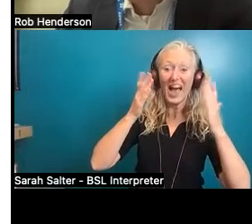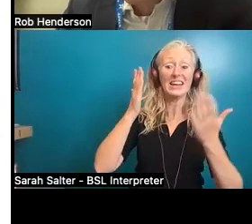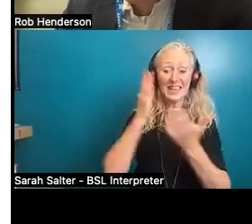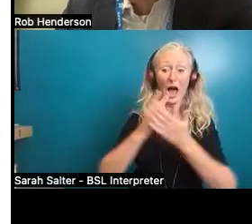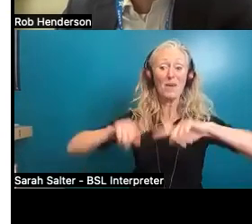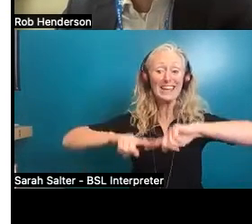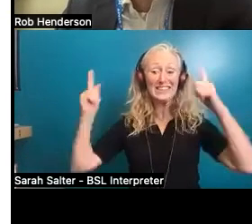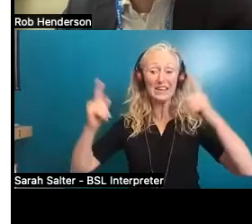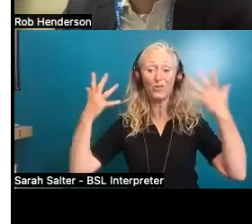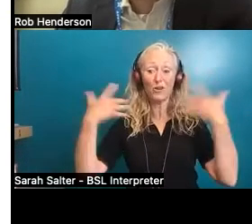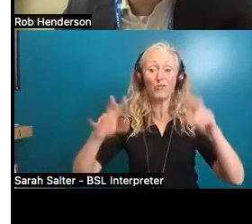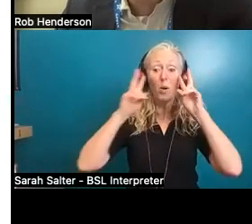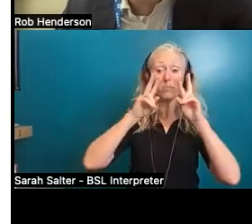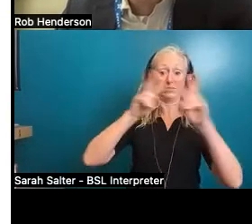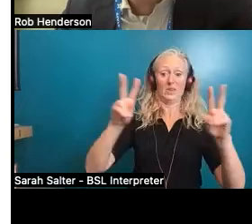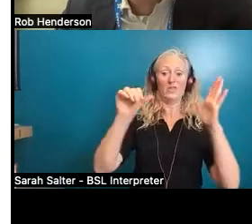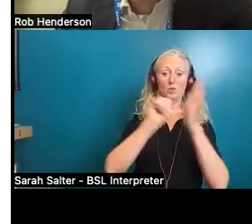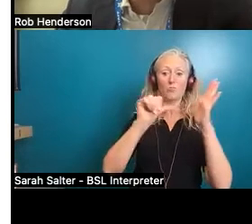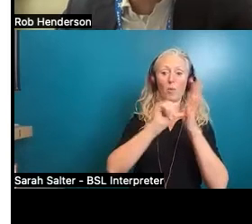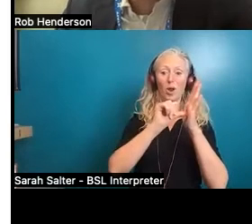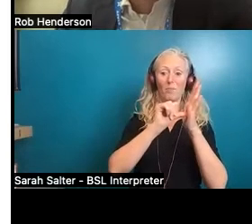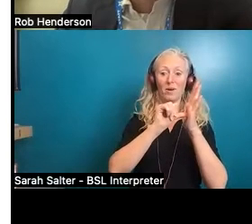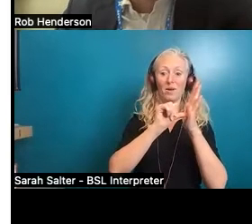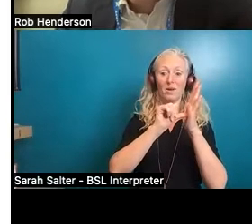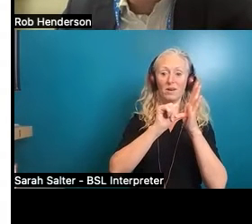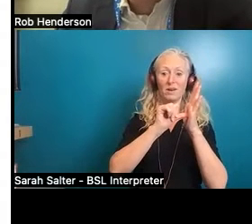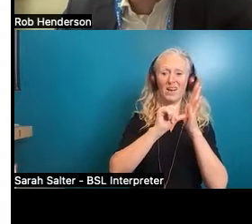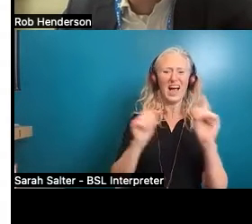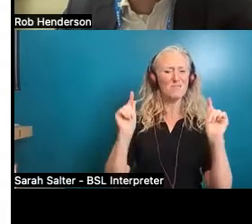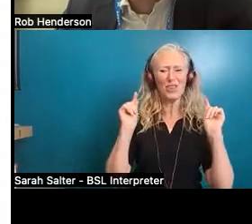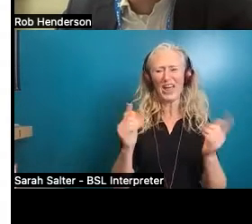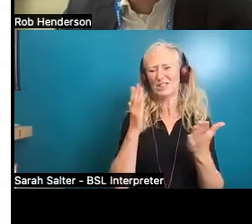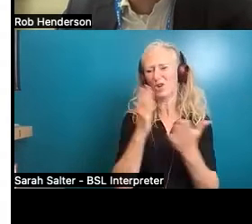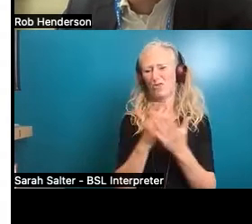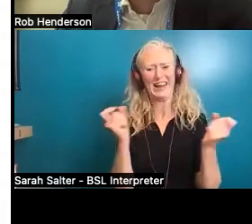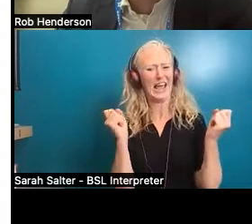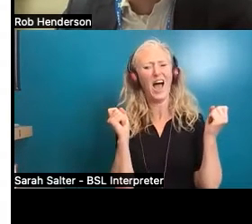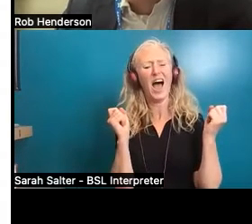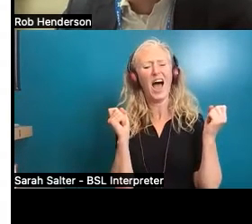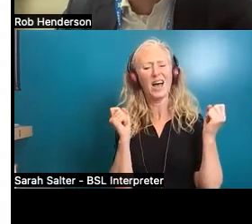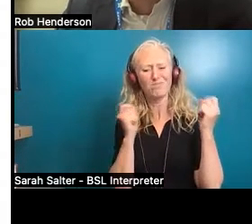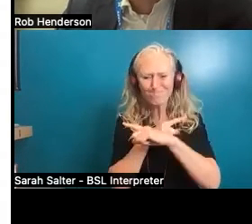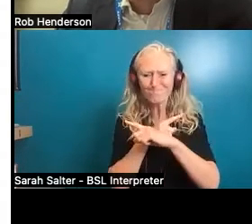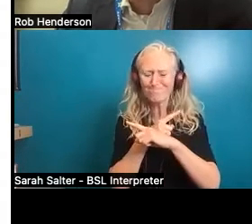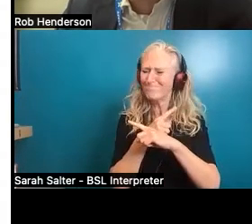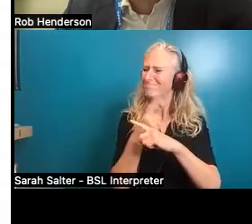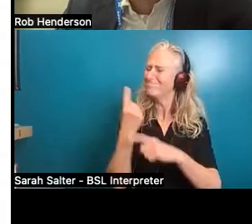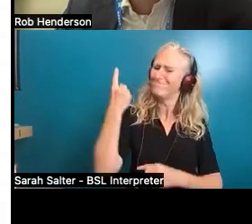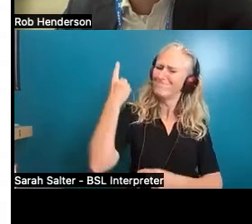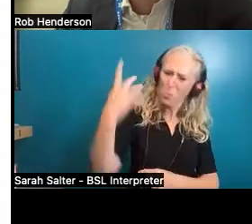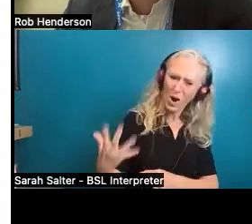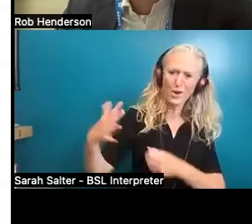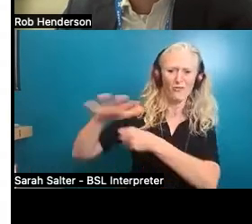all. It's an unusual situation and one that would really have us scratching our heads and really sweating a